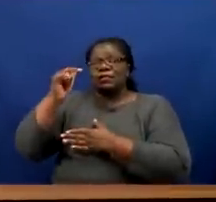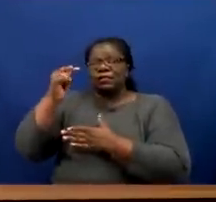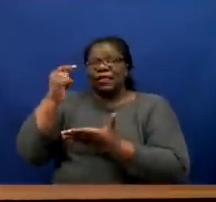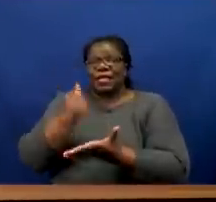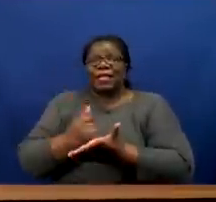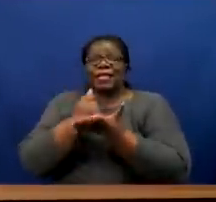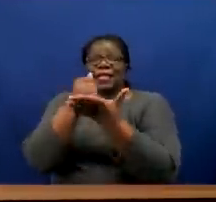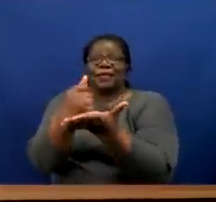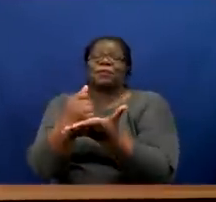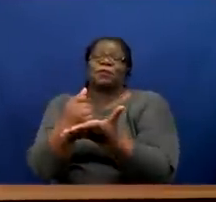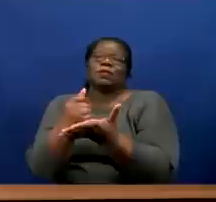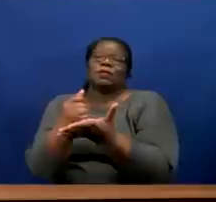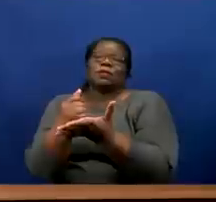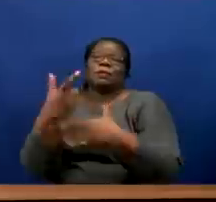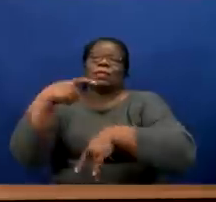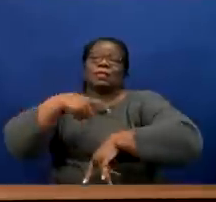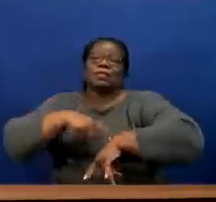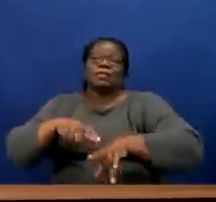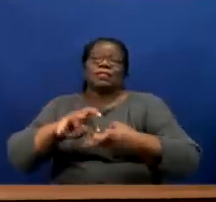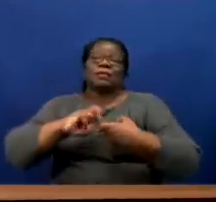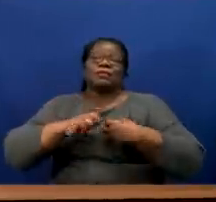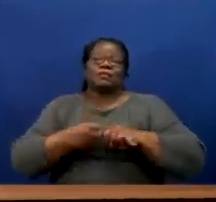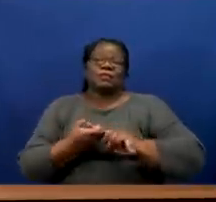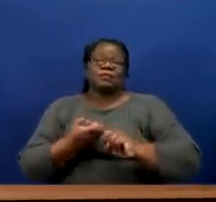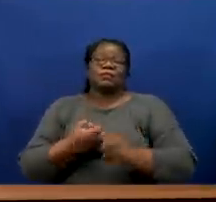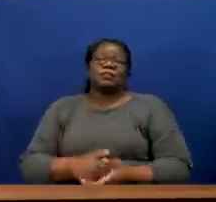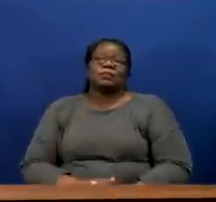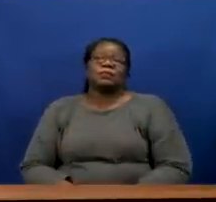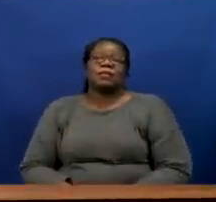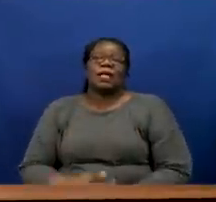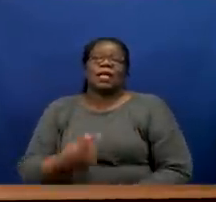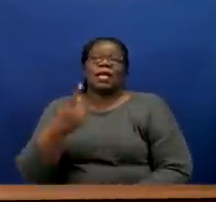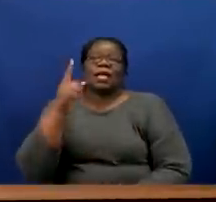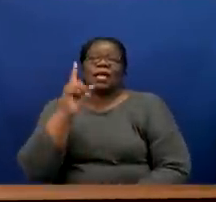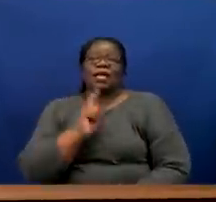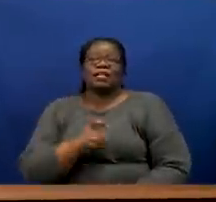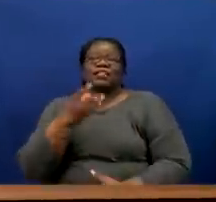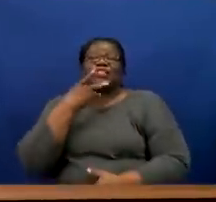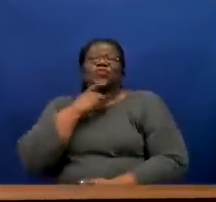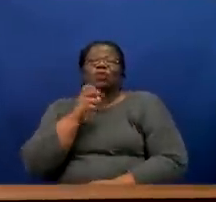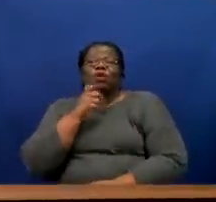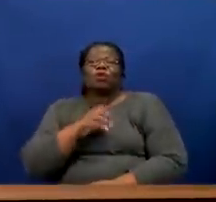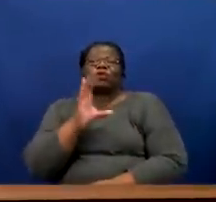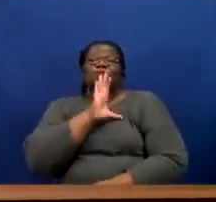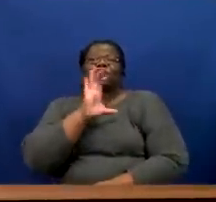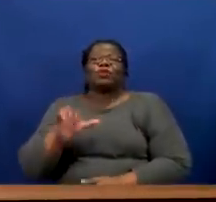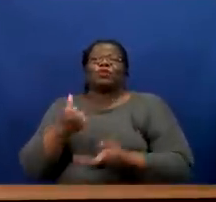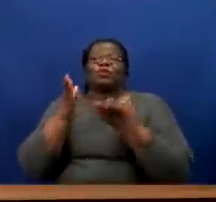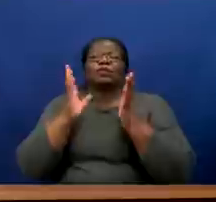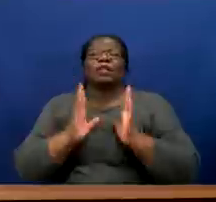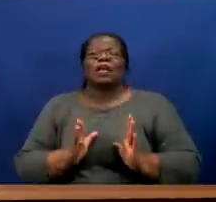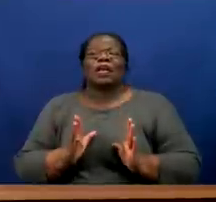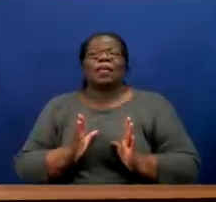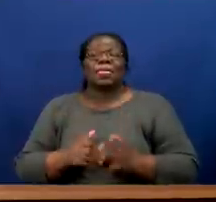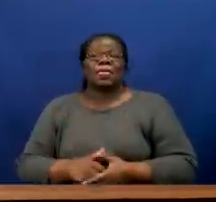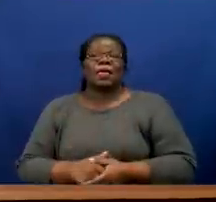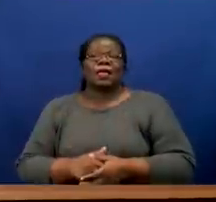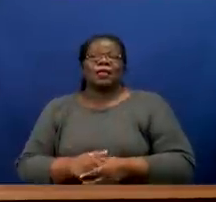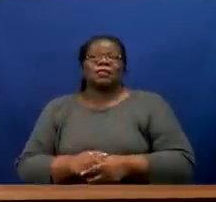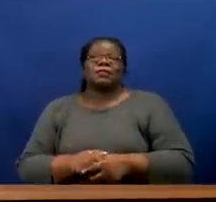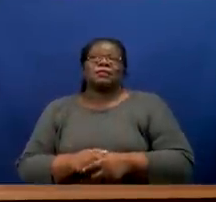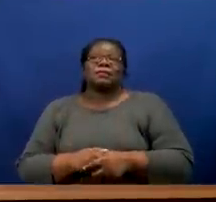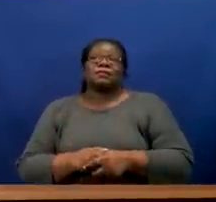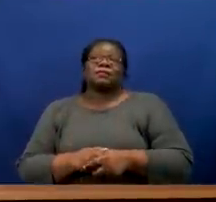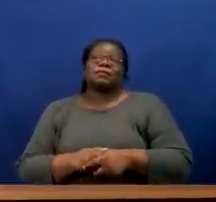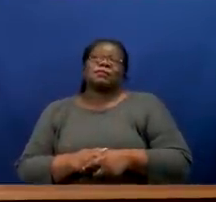help, even in the time of trouble? I need some old school saints now. I feel my old school pulling on me, because the